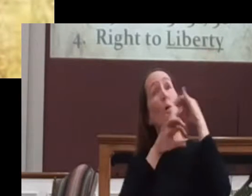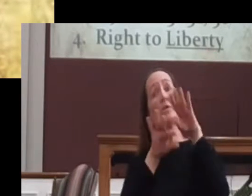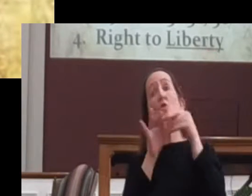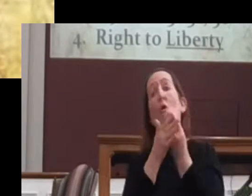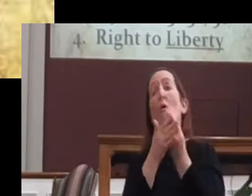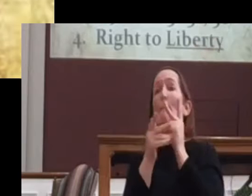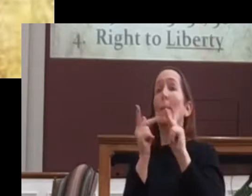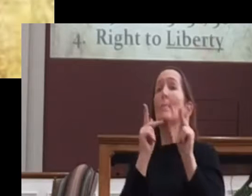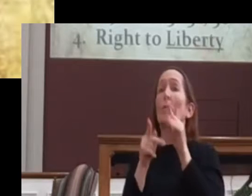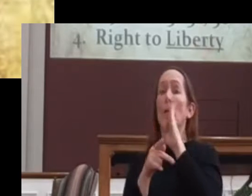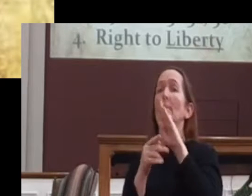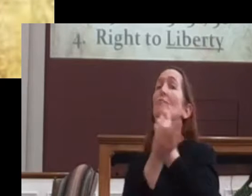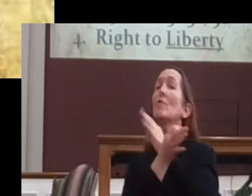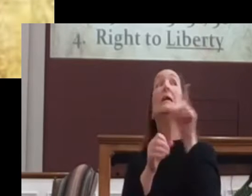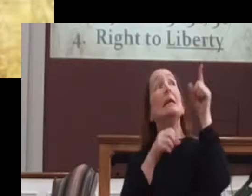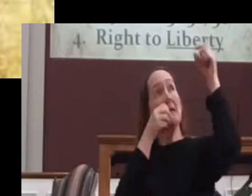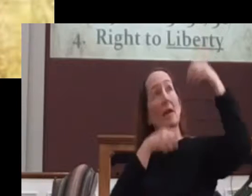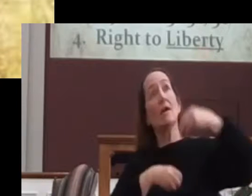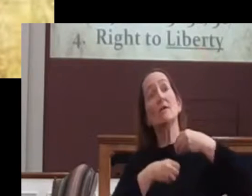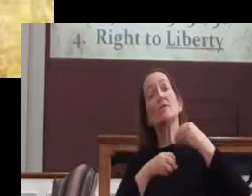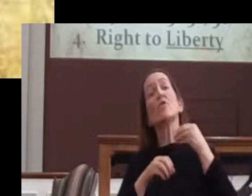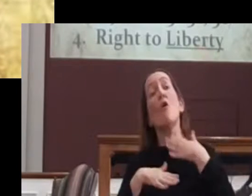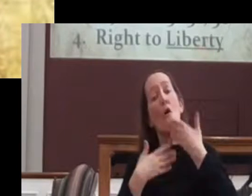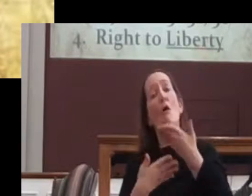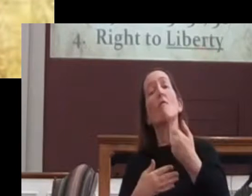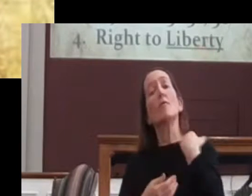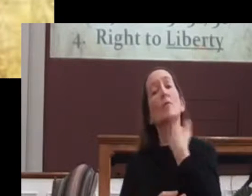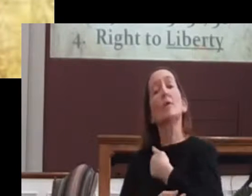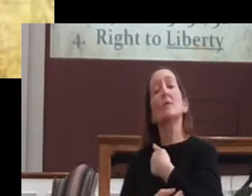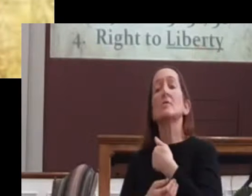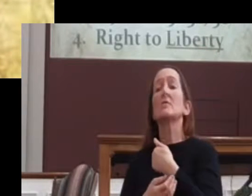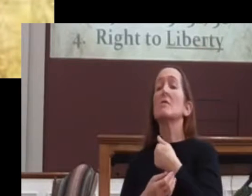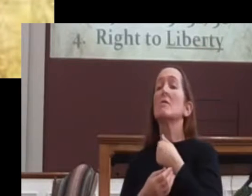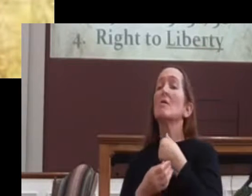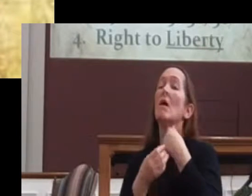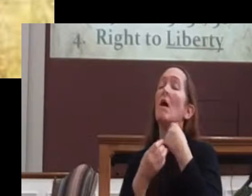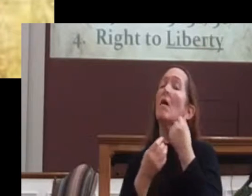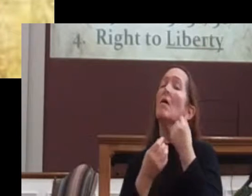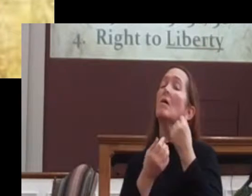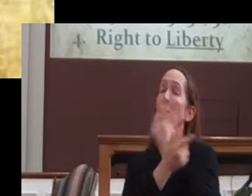free. God desires that all men be free. He has